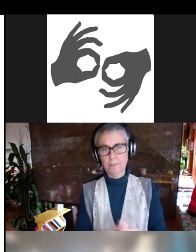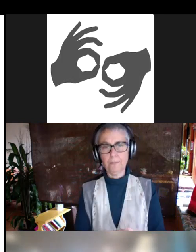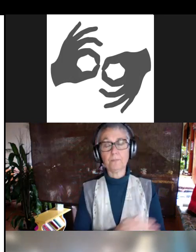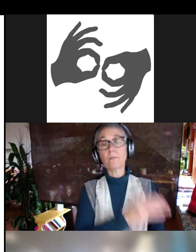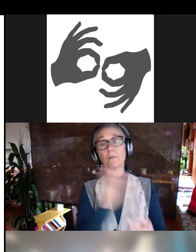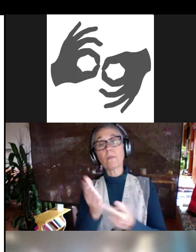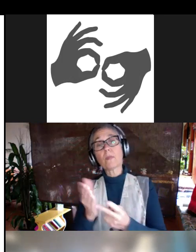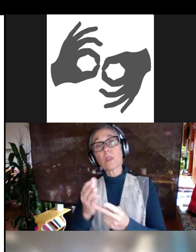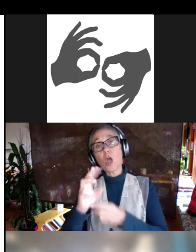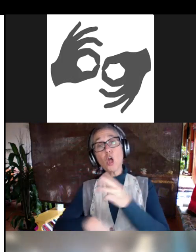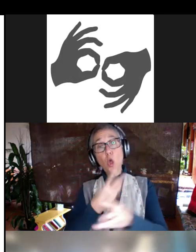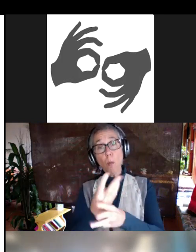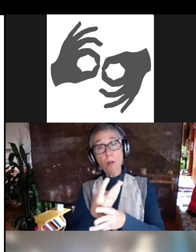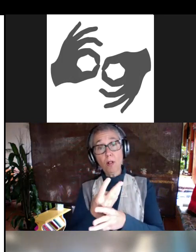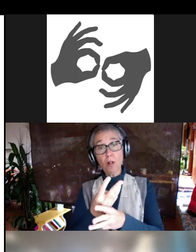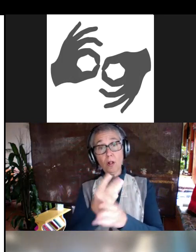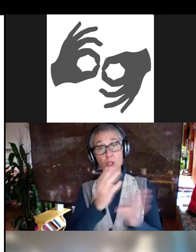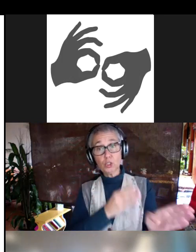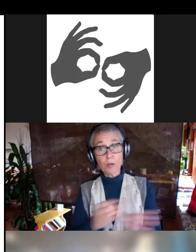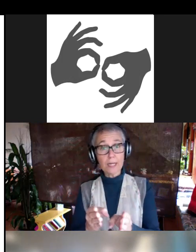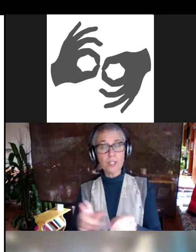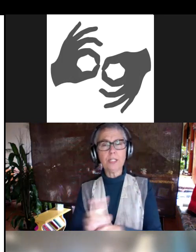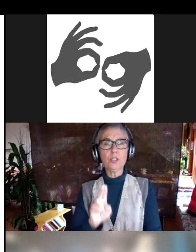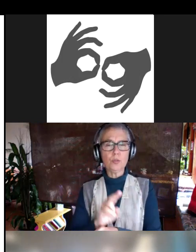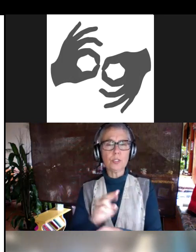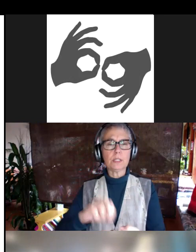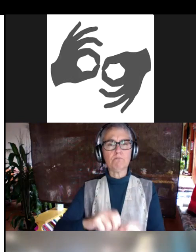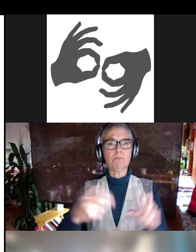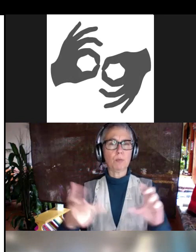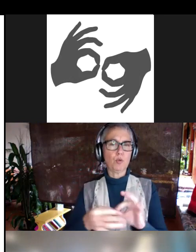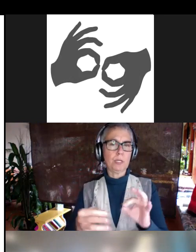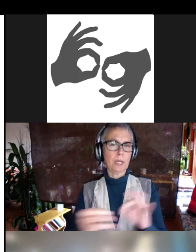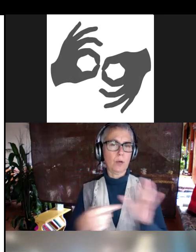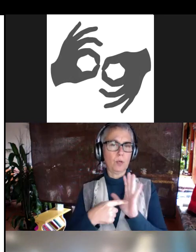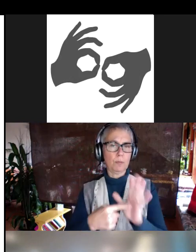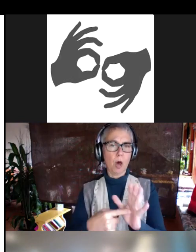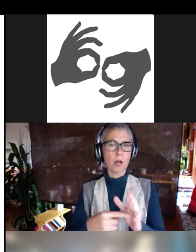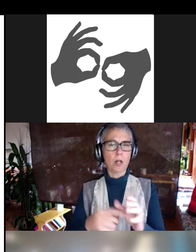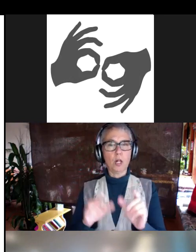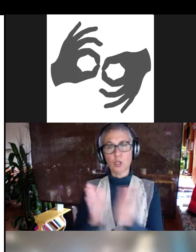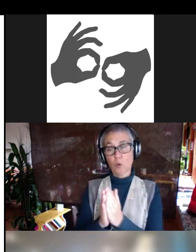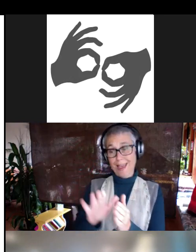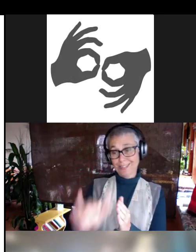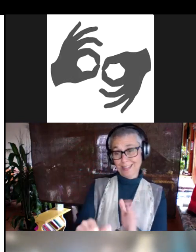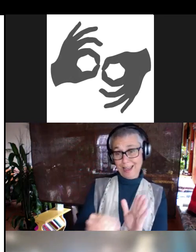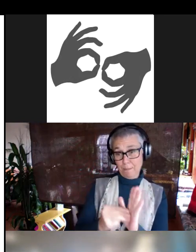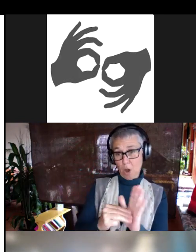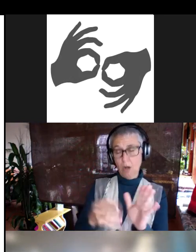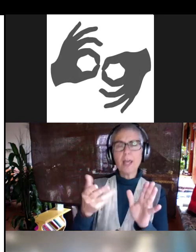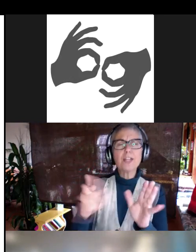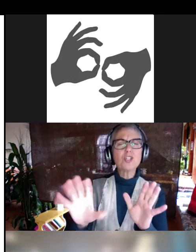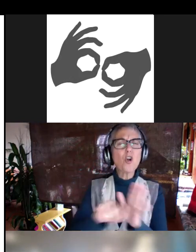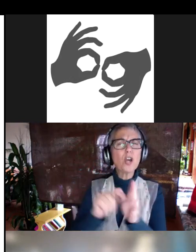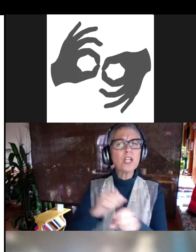using, say, a model from protein language modeling, where you ask a model that's being trained to kind of fill in the blanks in a